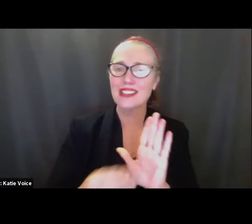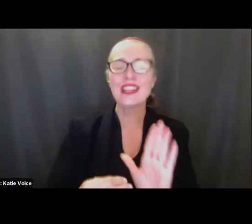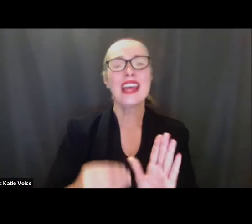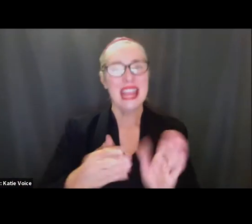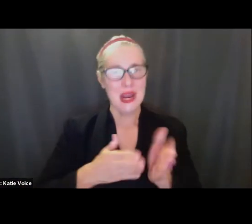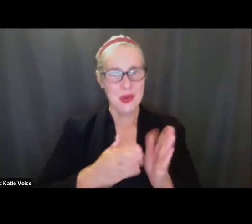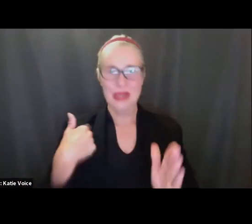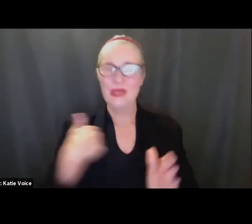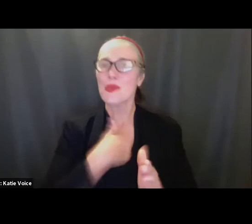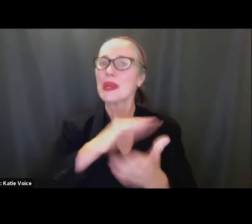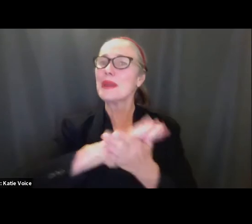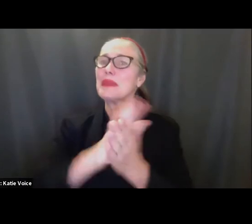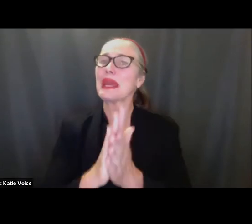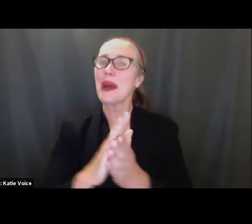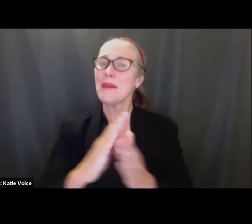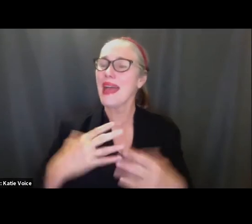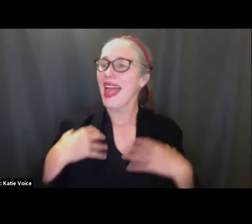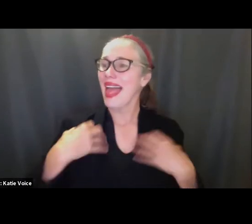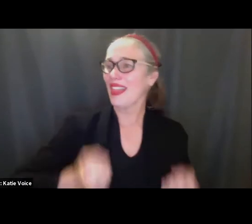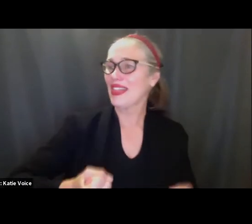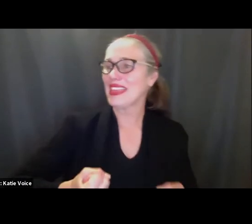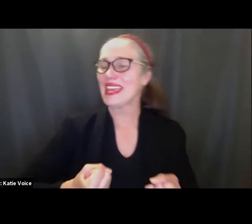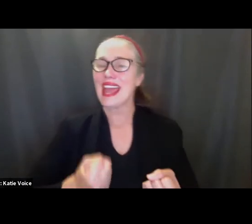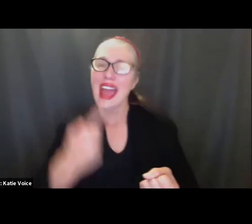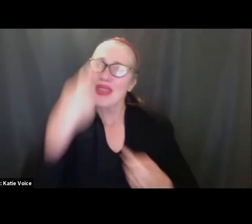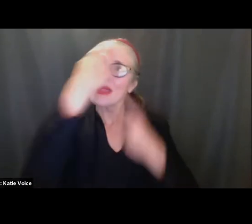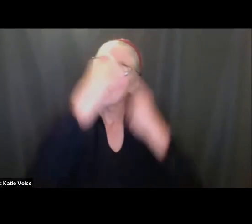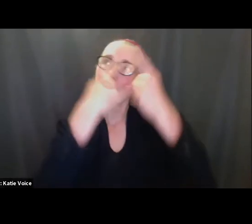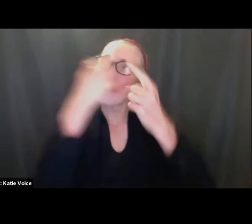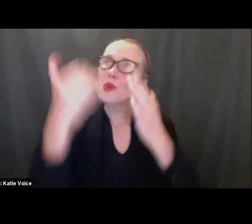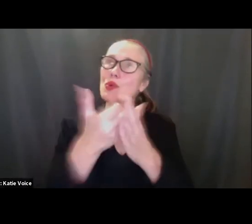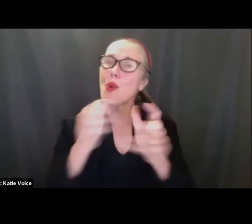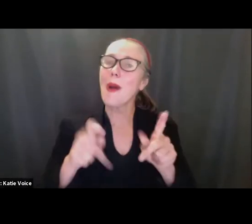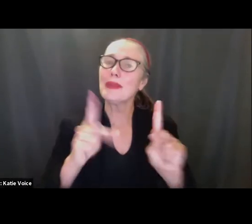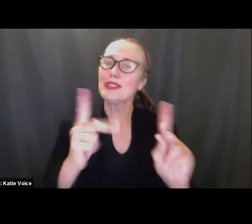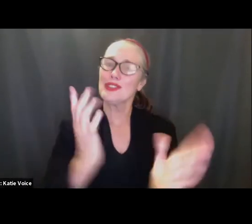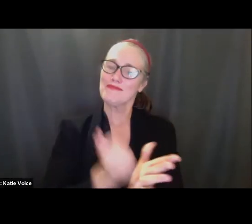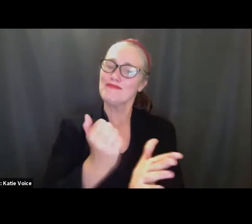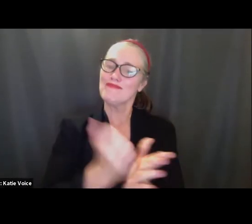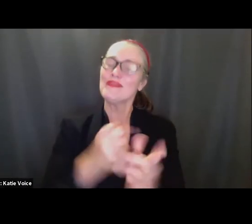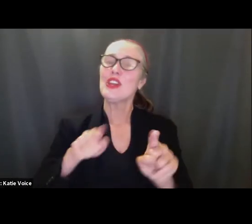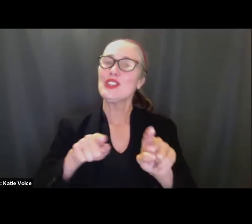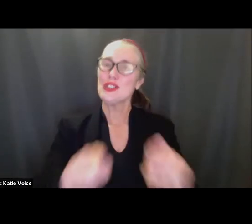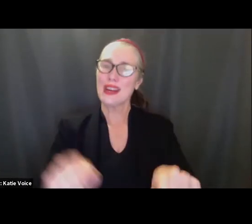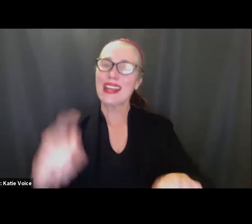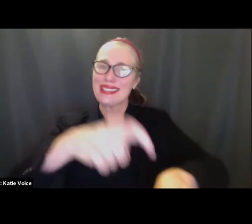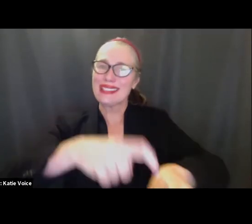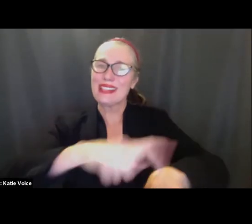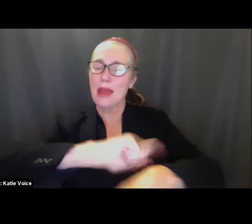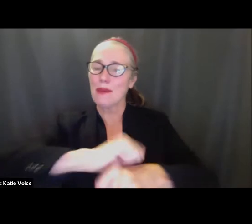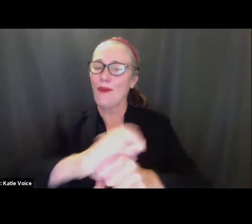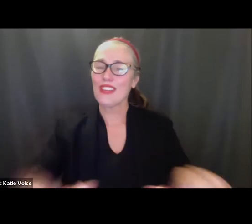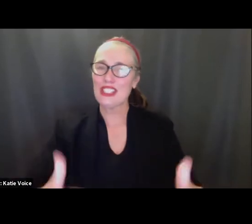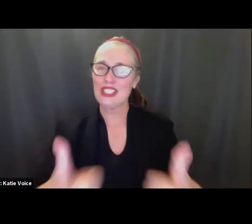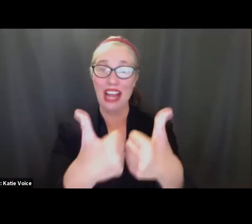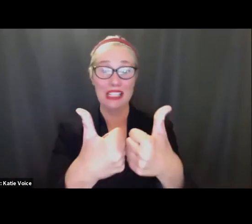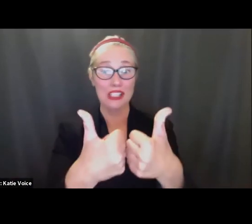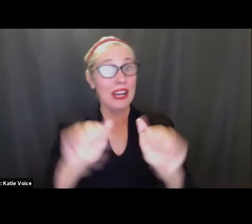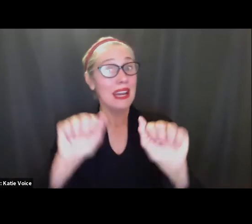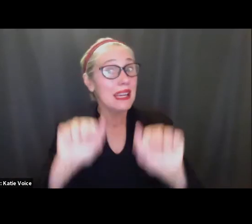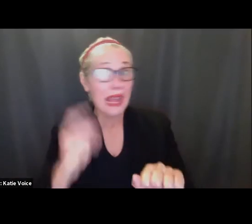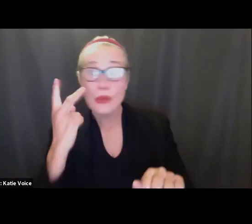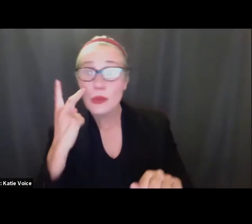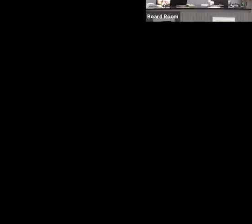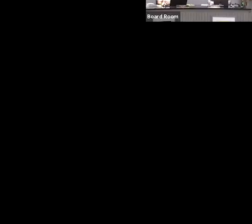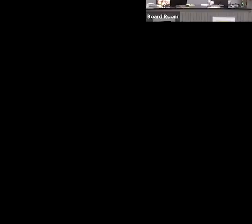opportunities that are presented to us during this these challenging times sandra will we be able to see the video or perhaps if